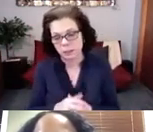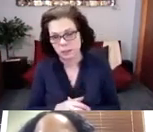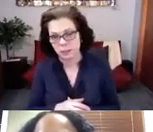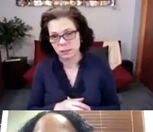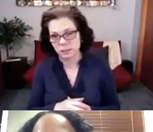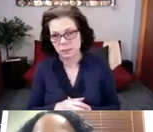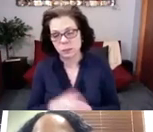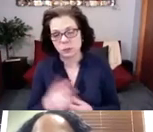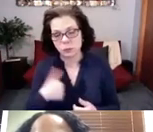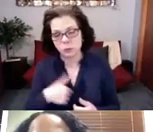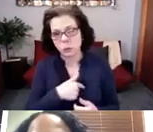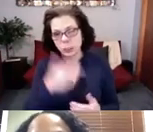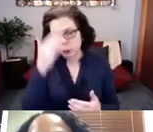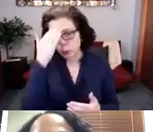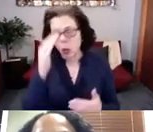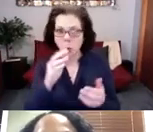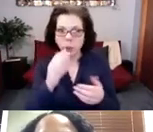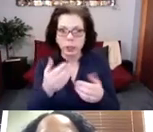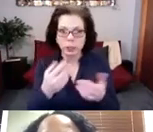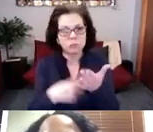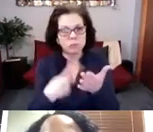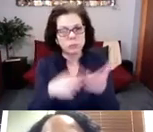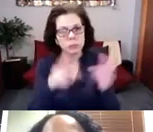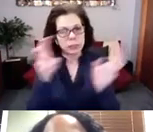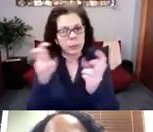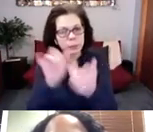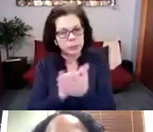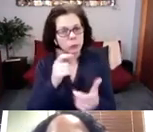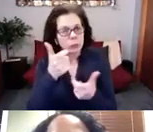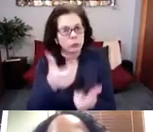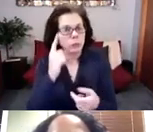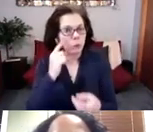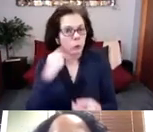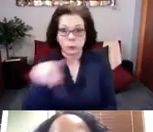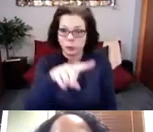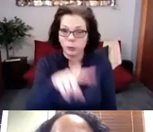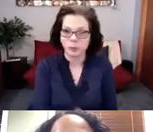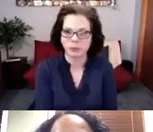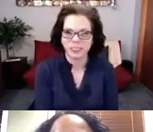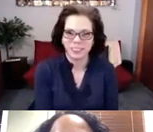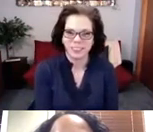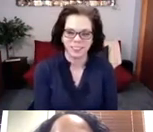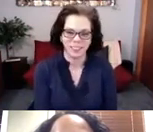make sure we're covering topics that are of interest to you. Next slide, please.